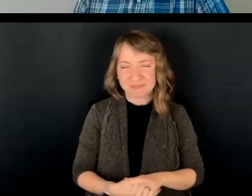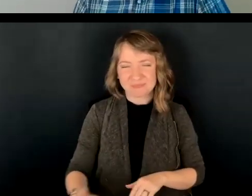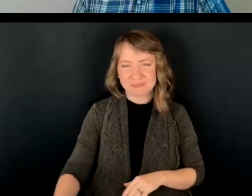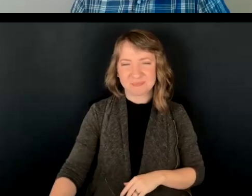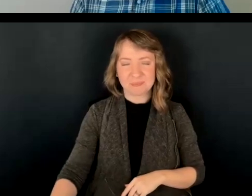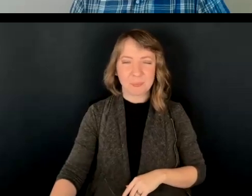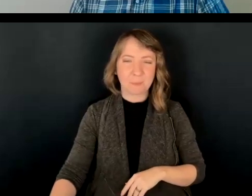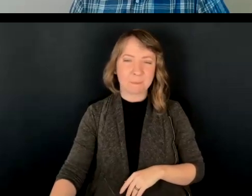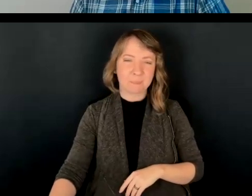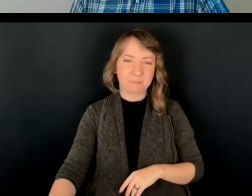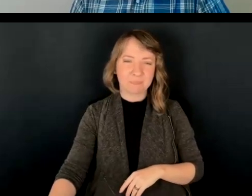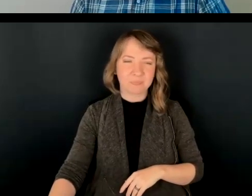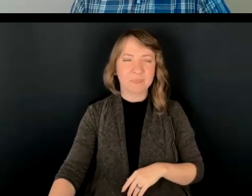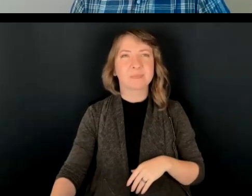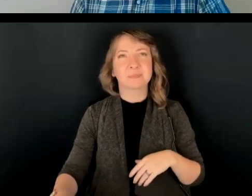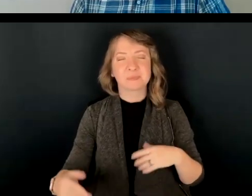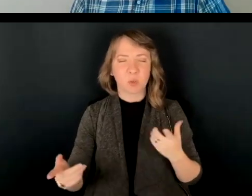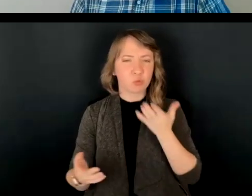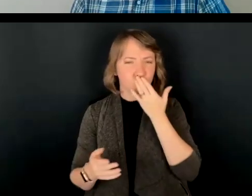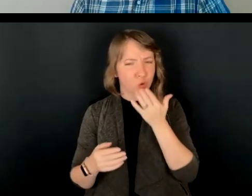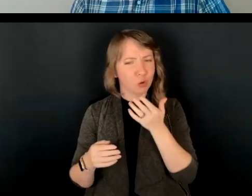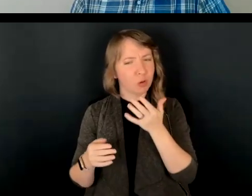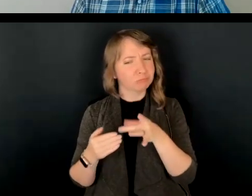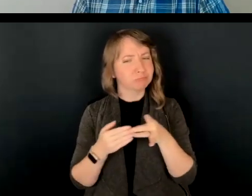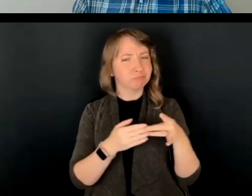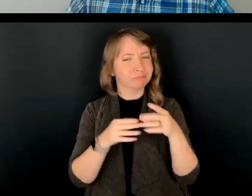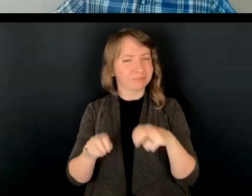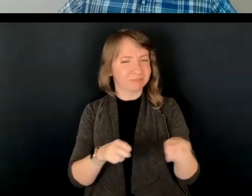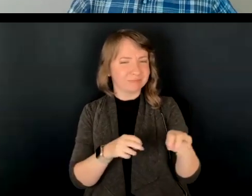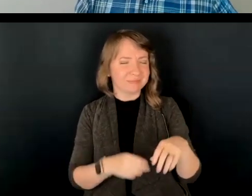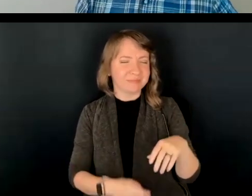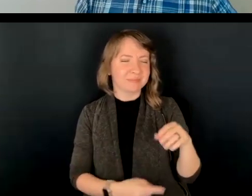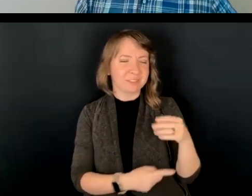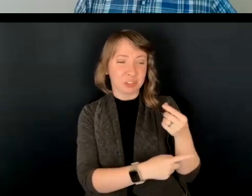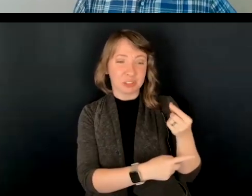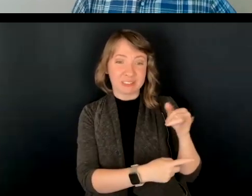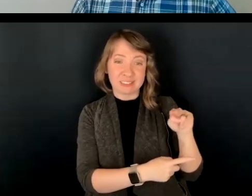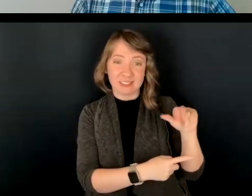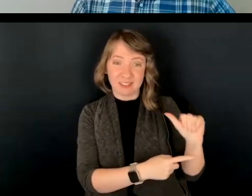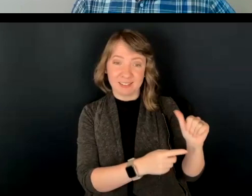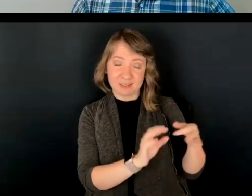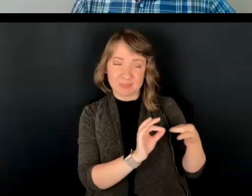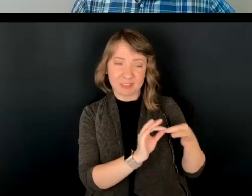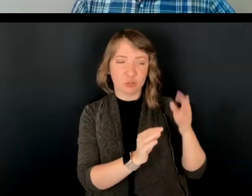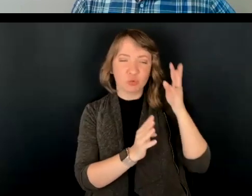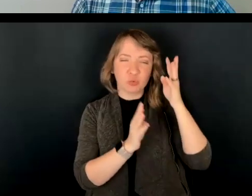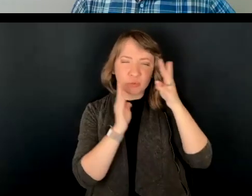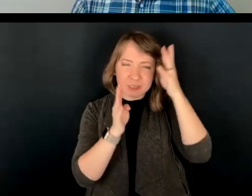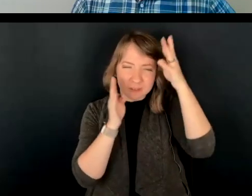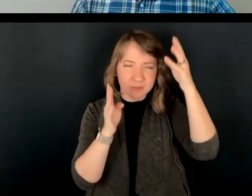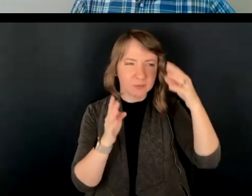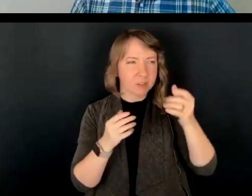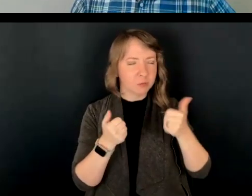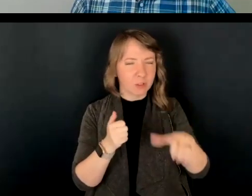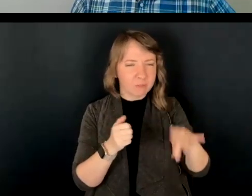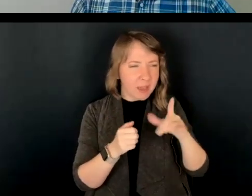So this is a good segue, because with what Gina is talking about is that creativity of trying to find the partner